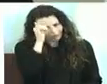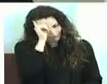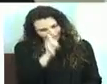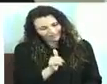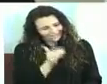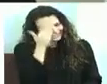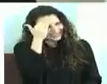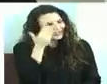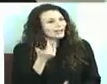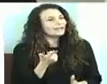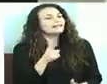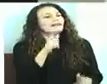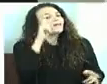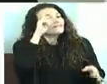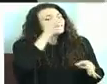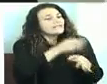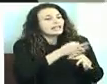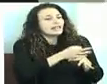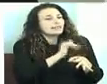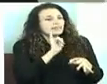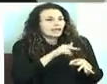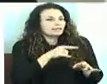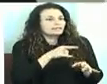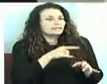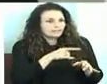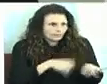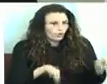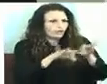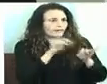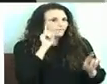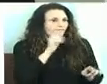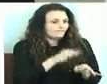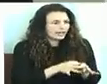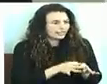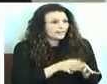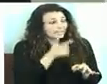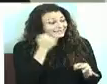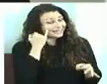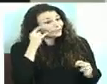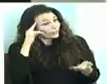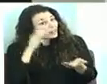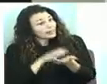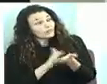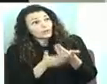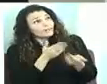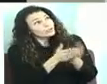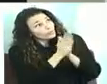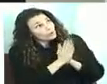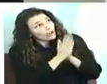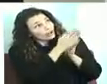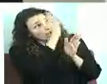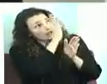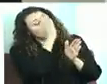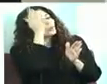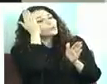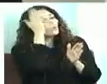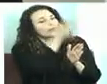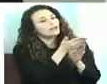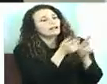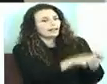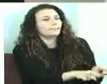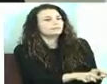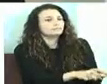you have to have faith. You have to believe that what you prayed about will be taken care